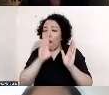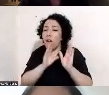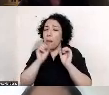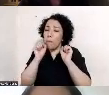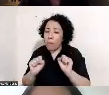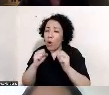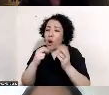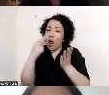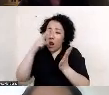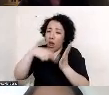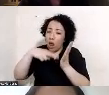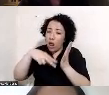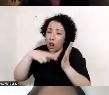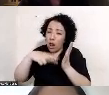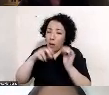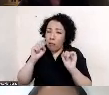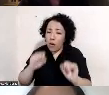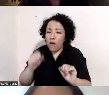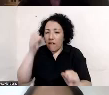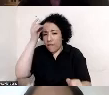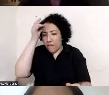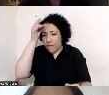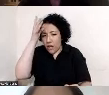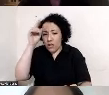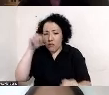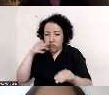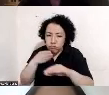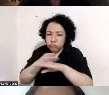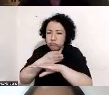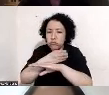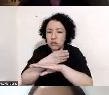vocês podem encontrar esse artigo só clicando nesse site.